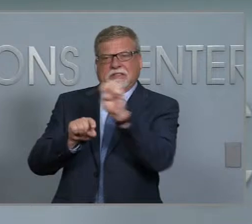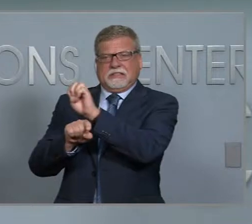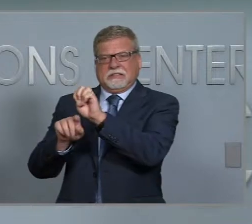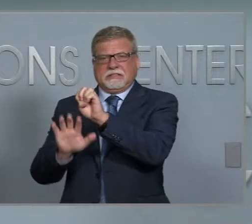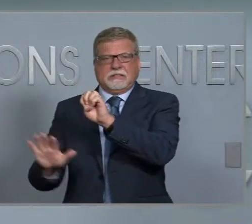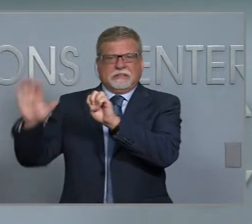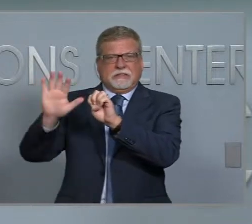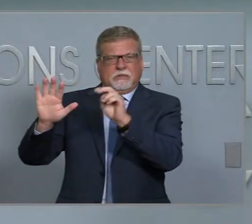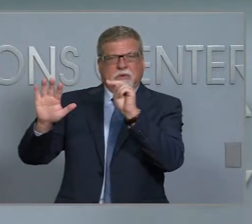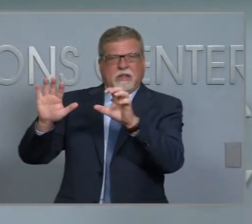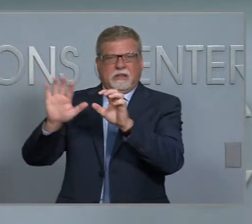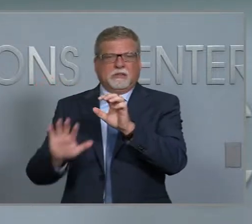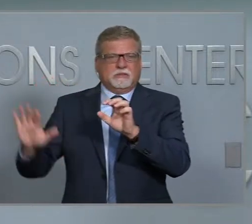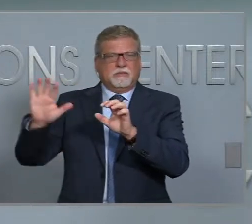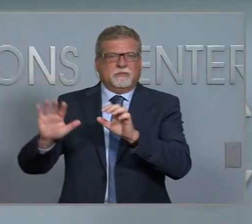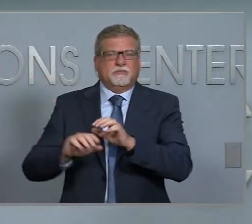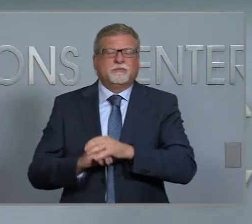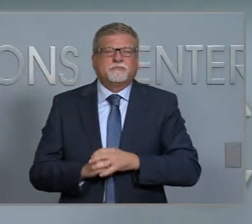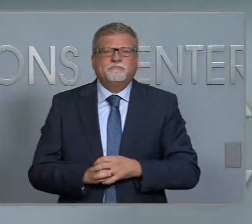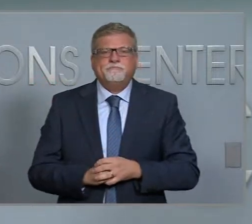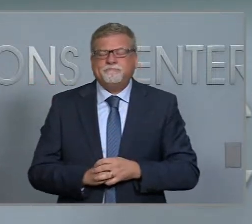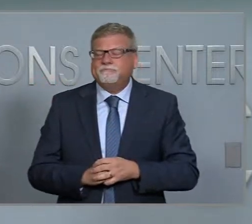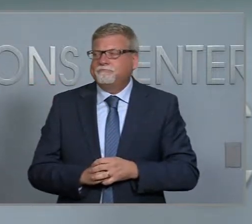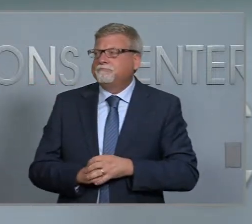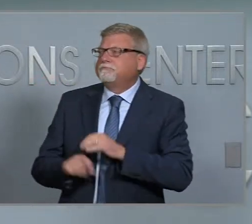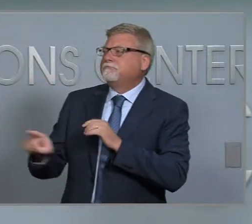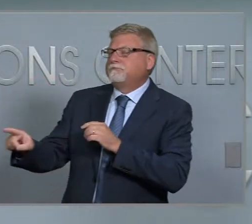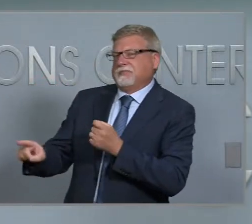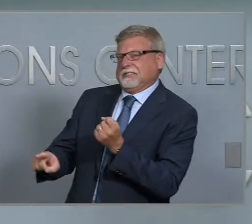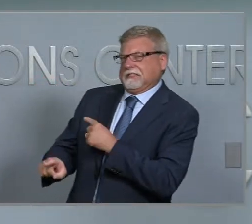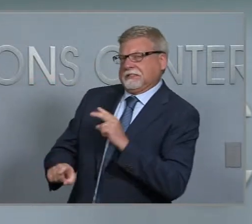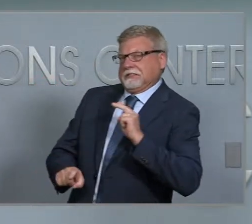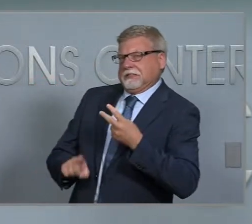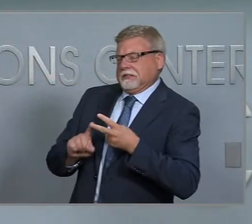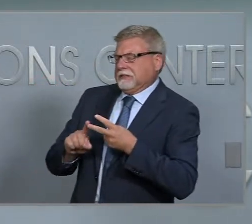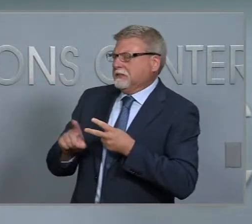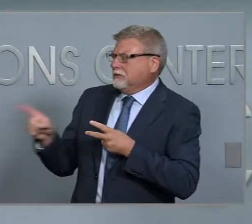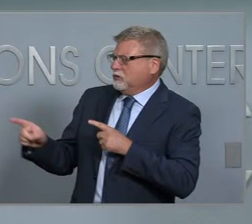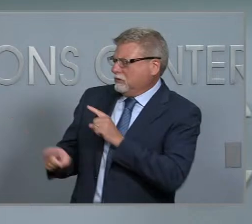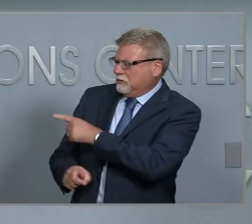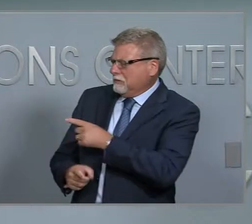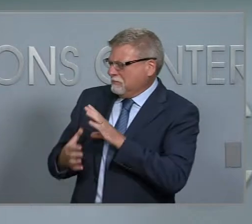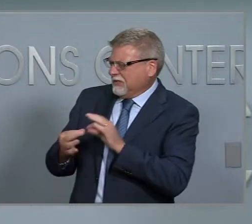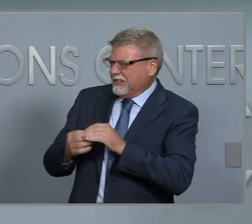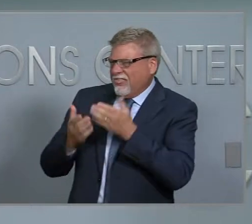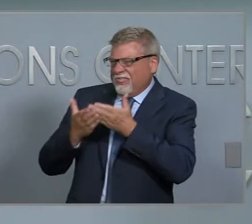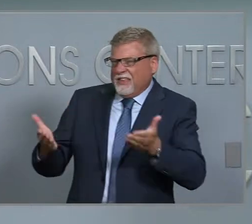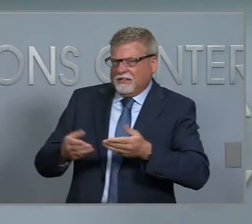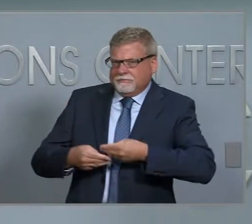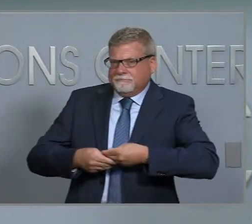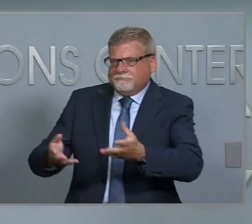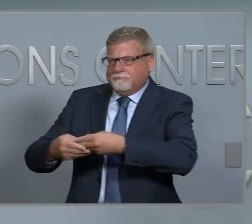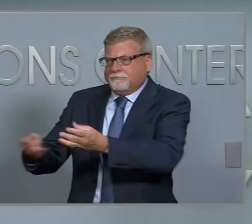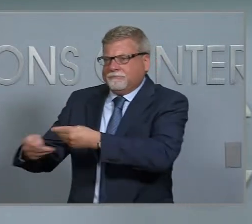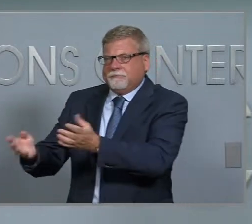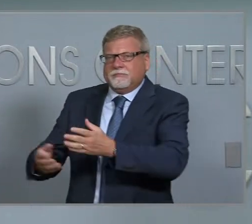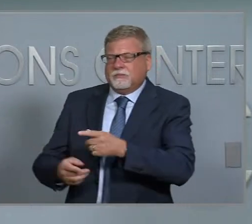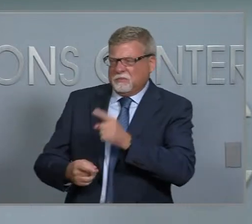locations in the east. Same for our central branch. And just a follow-up question, you also mentioned some commodity distribution. You mentioned 9 counties. Which